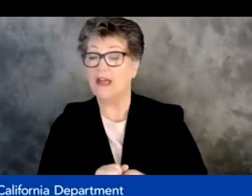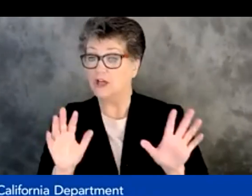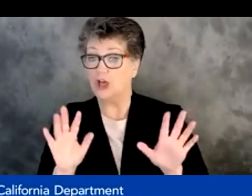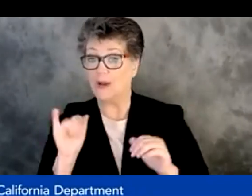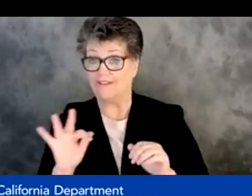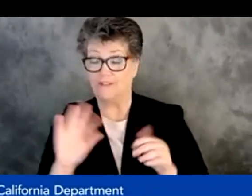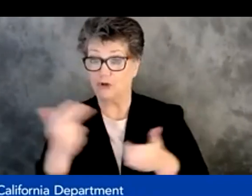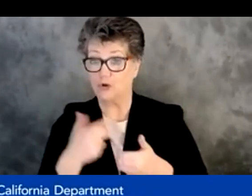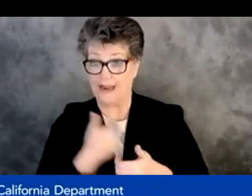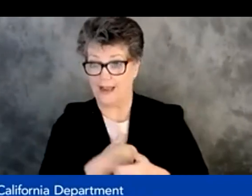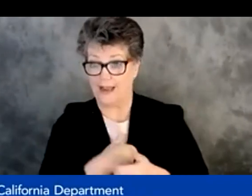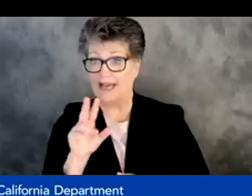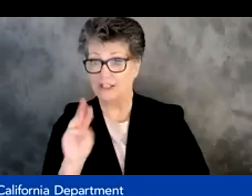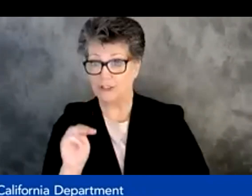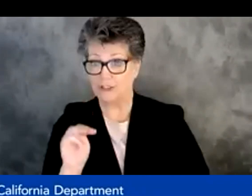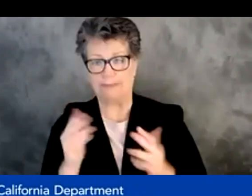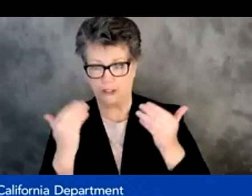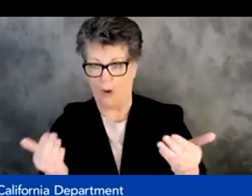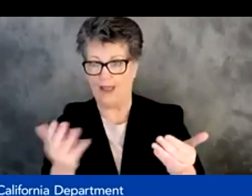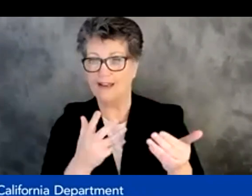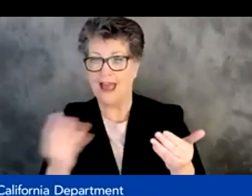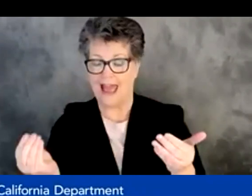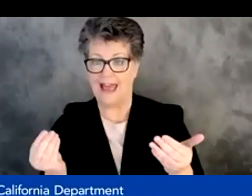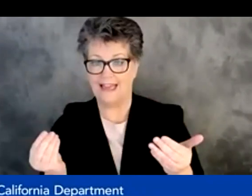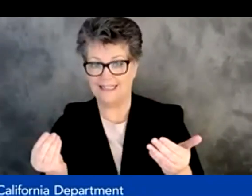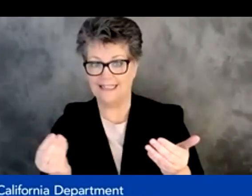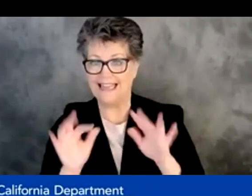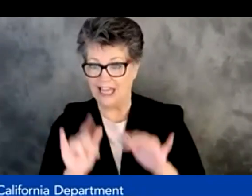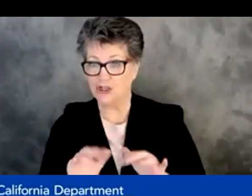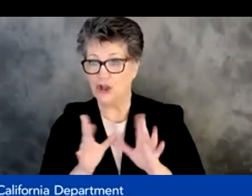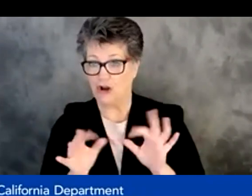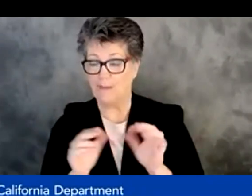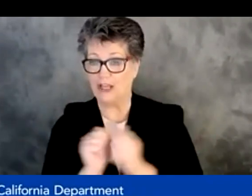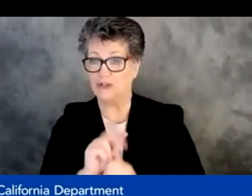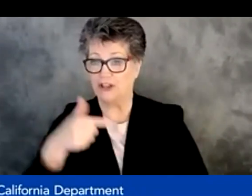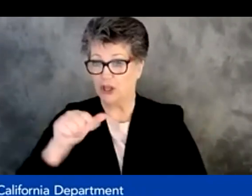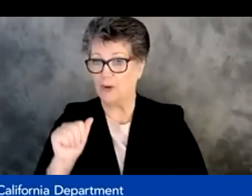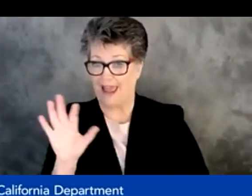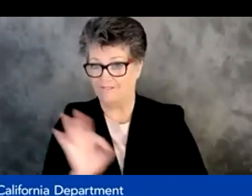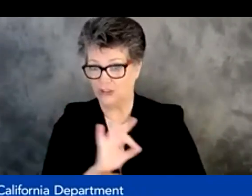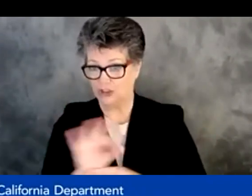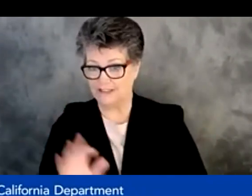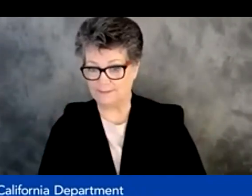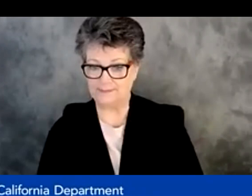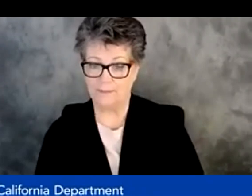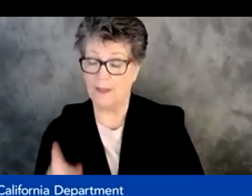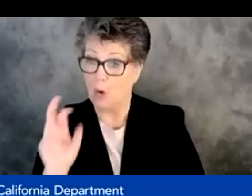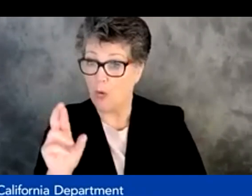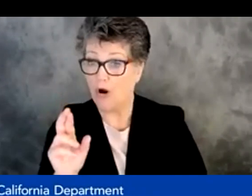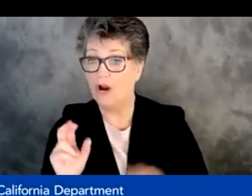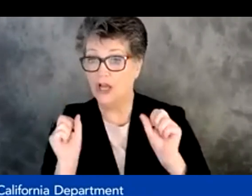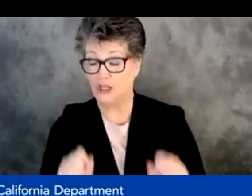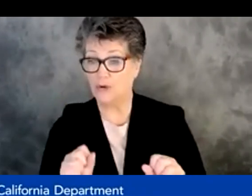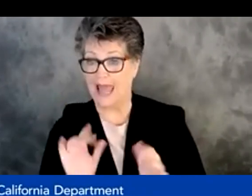are joining us by Zoom, please go ahead and enter your comment using the Q&A function, or you